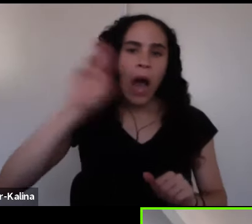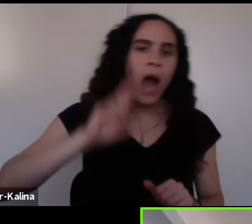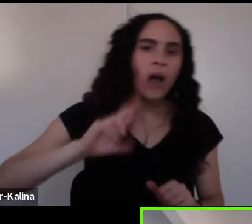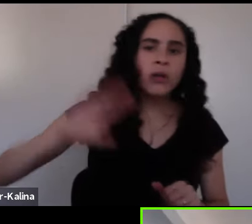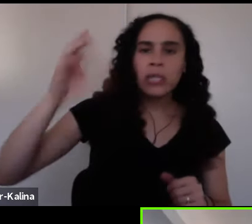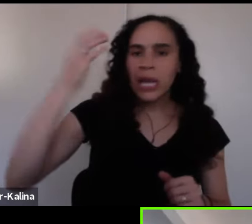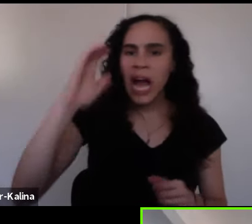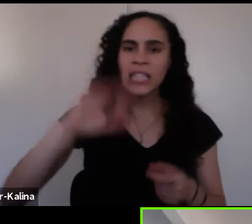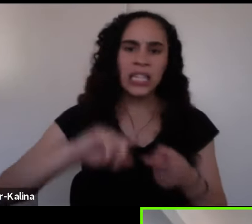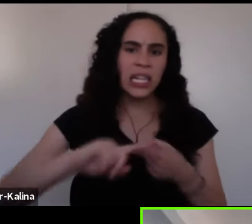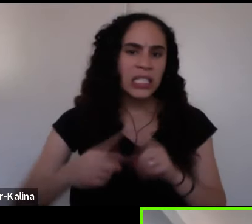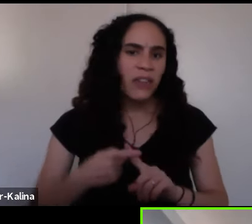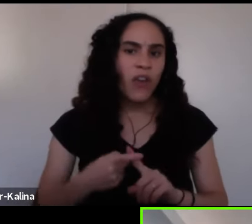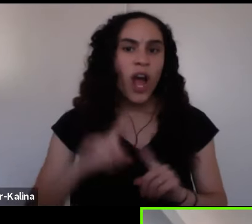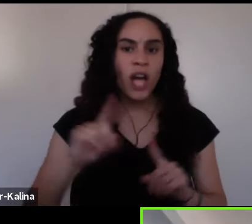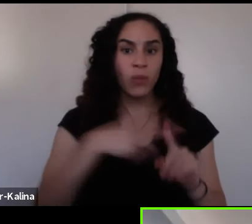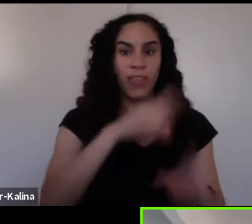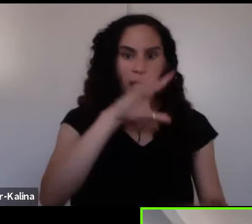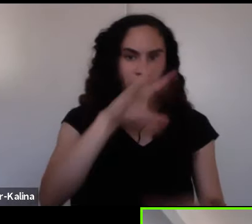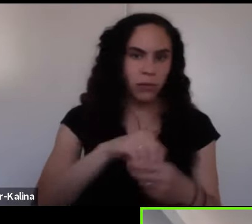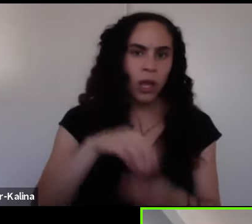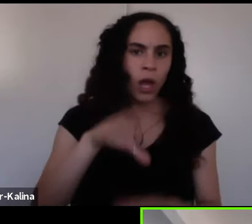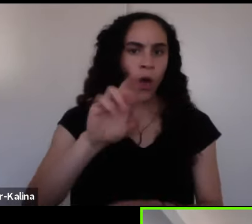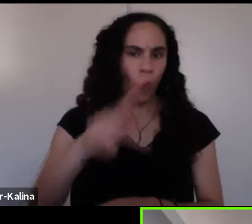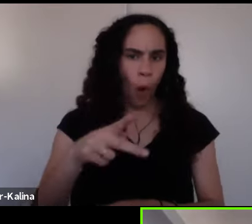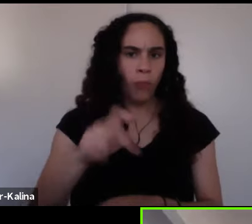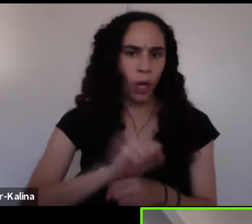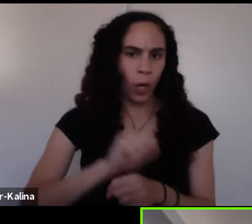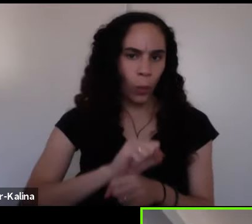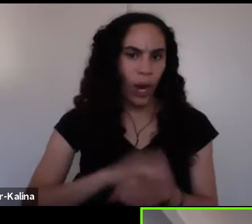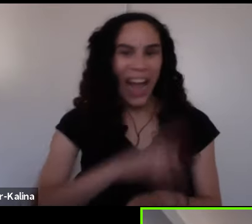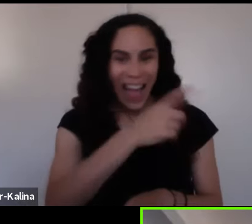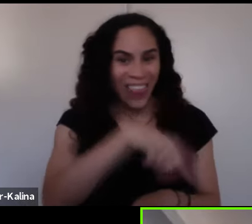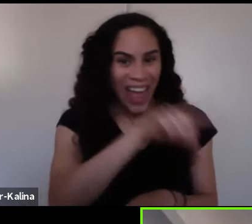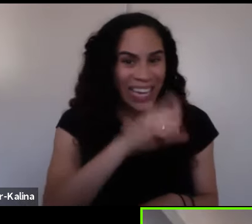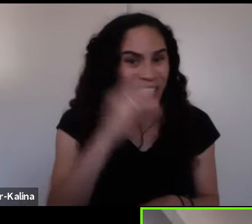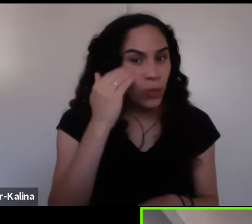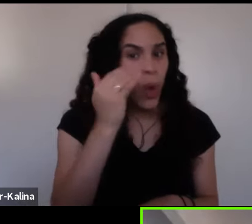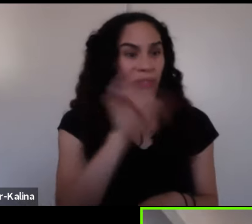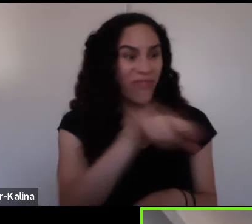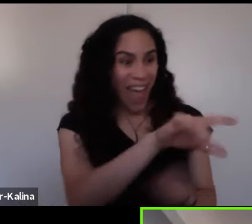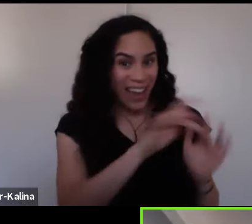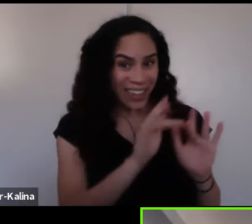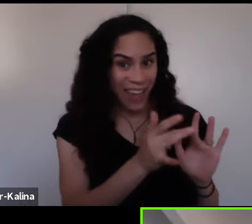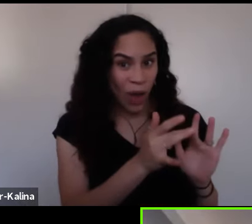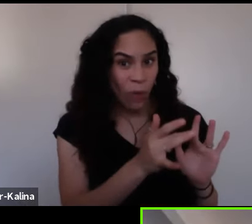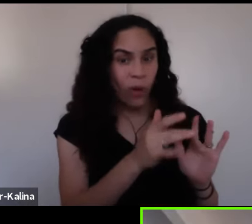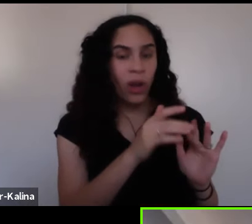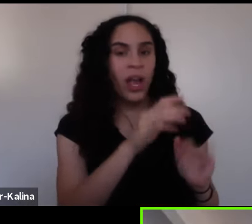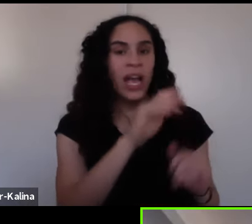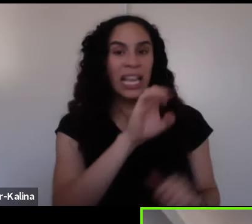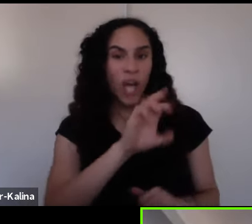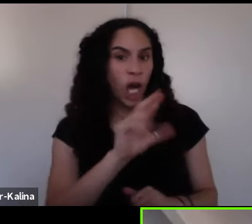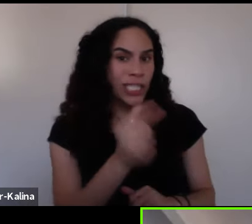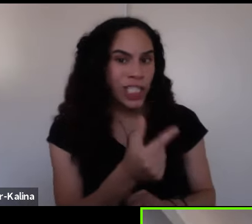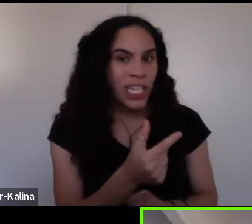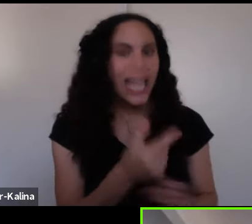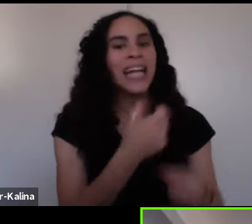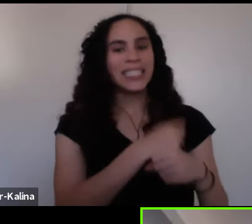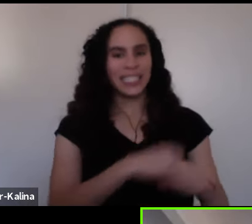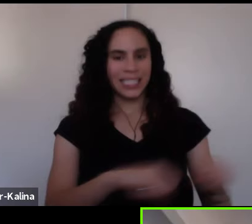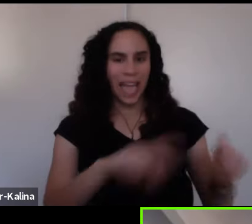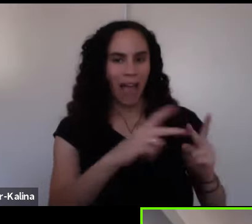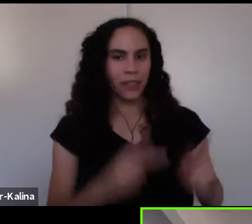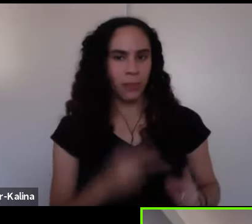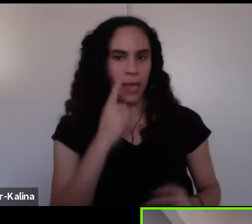friends, when they go into work in corporate. They need to know that affinity network or that ERG is a safe space for